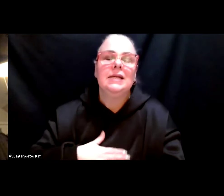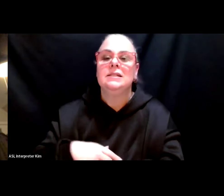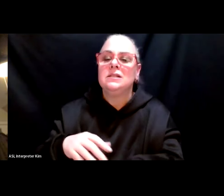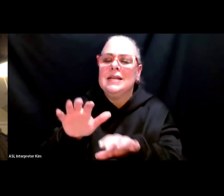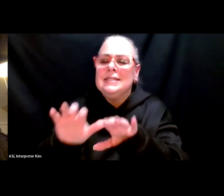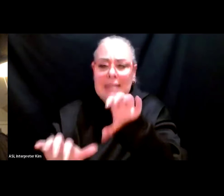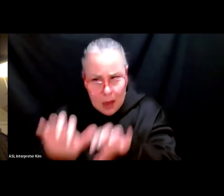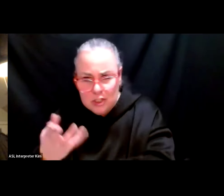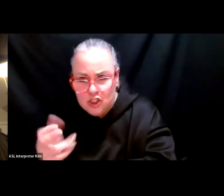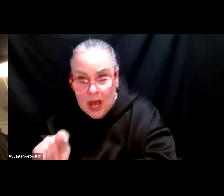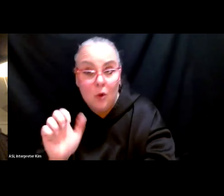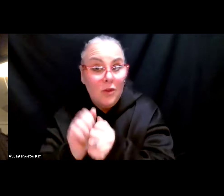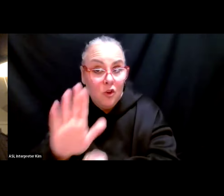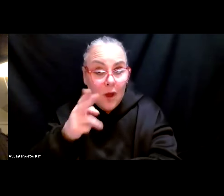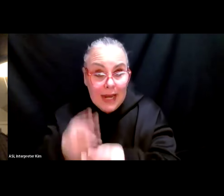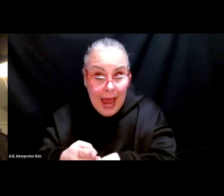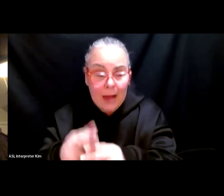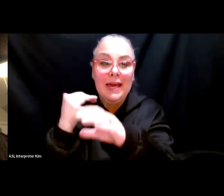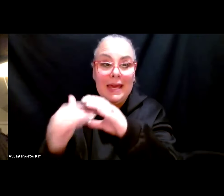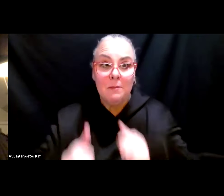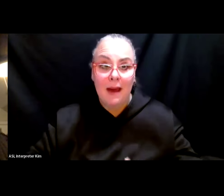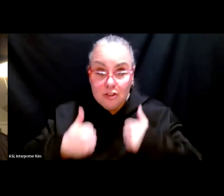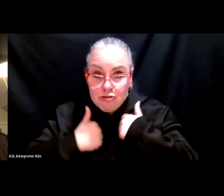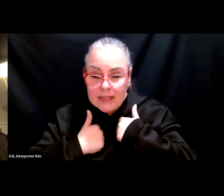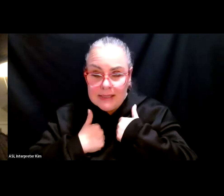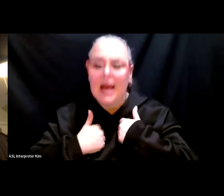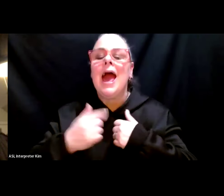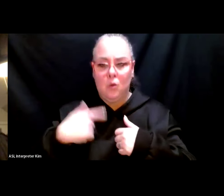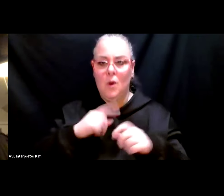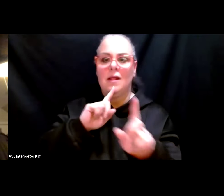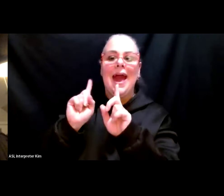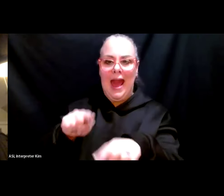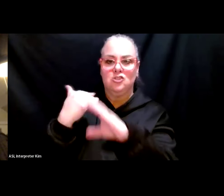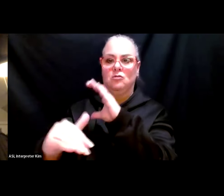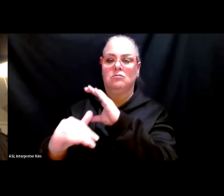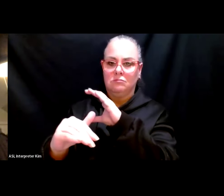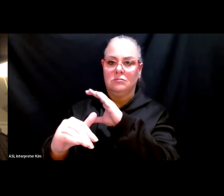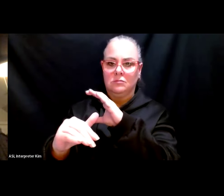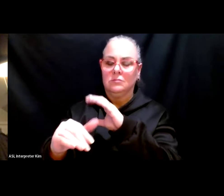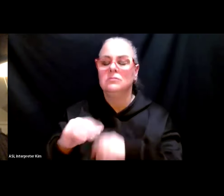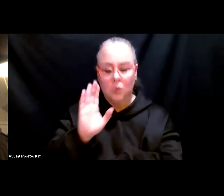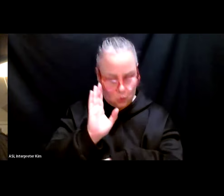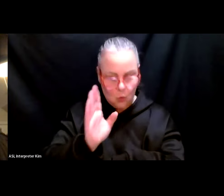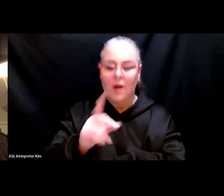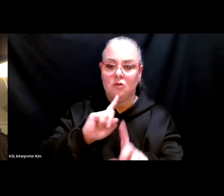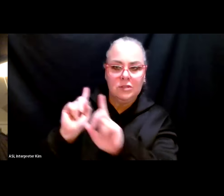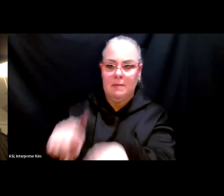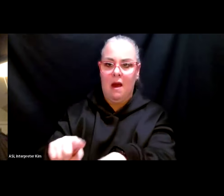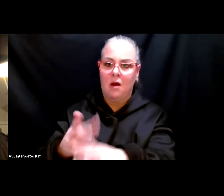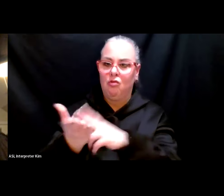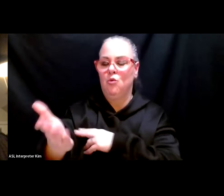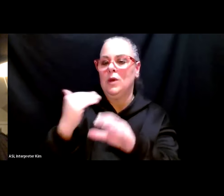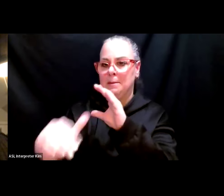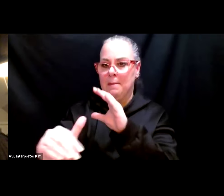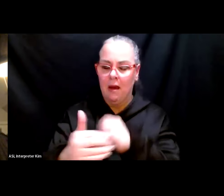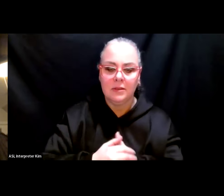in the chat with your name and your email, and we will make sure that your question gets to the right party and that you get a response.